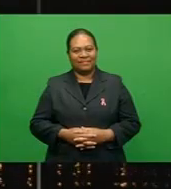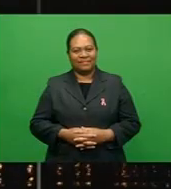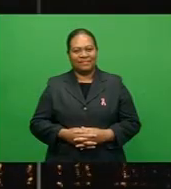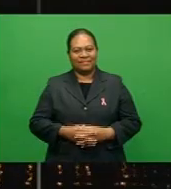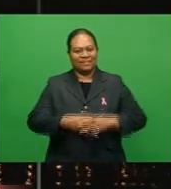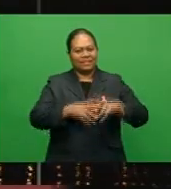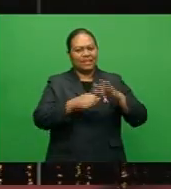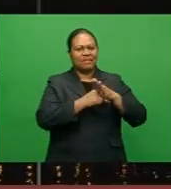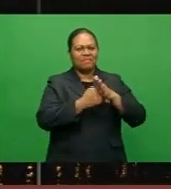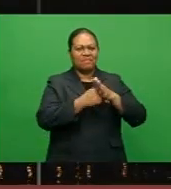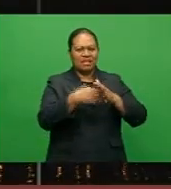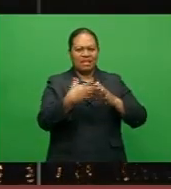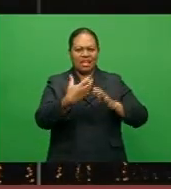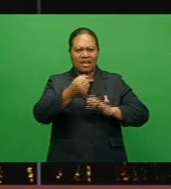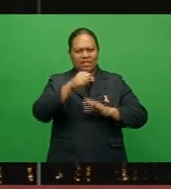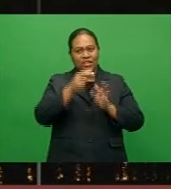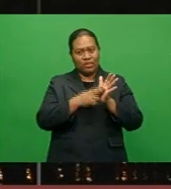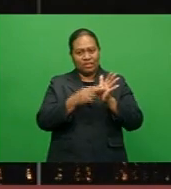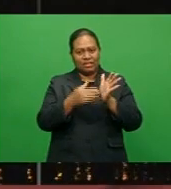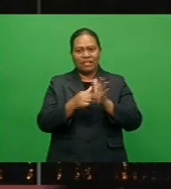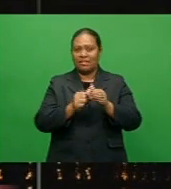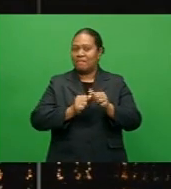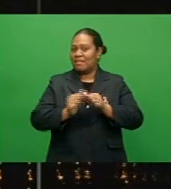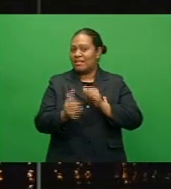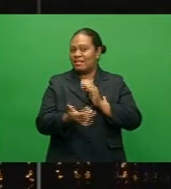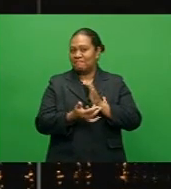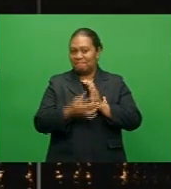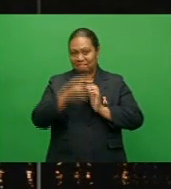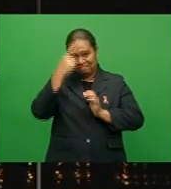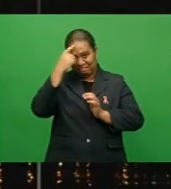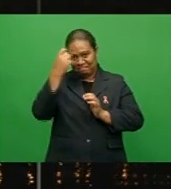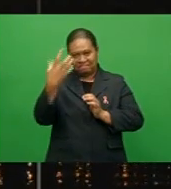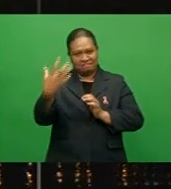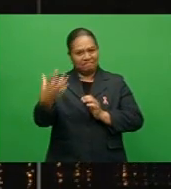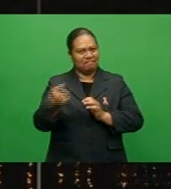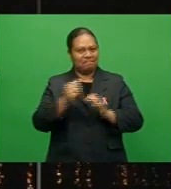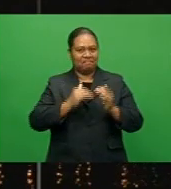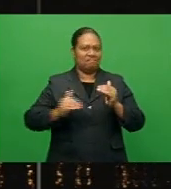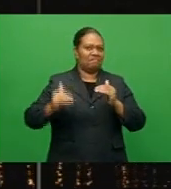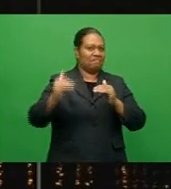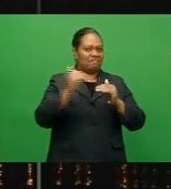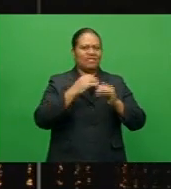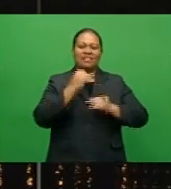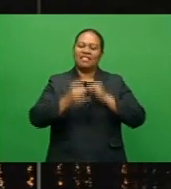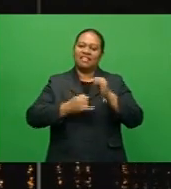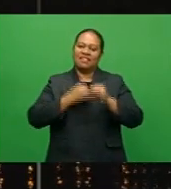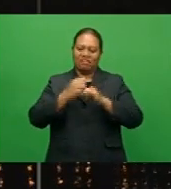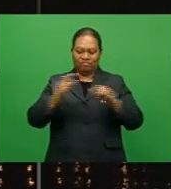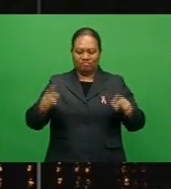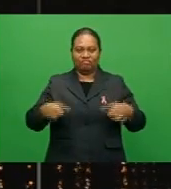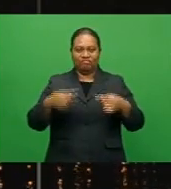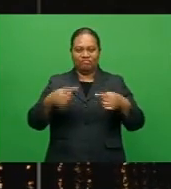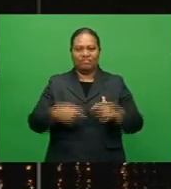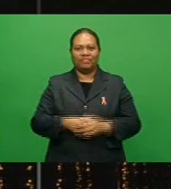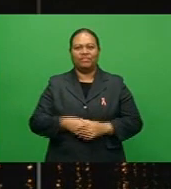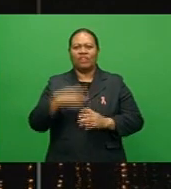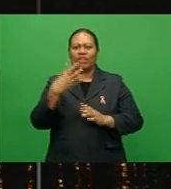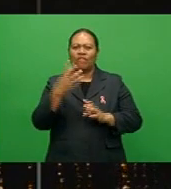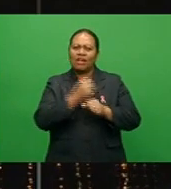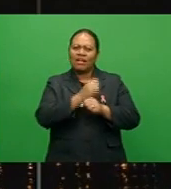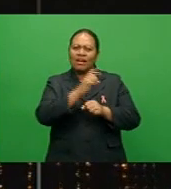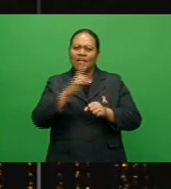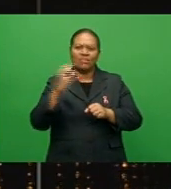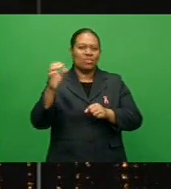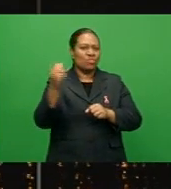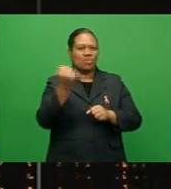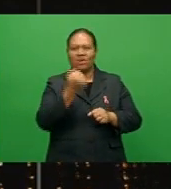The brains behind some of New Zealand's best tech ideas now have a major advantage over their international competitors. 4 companies have won